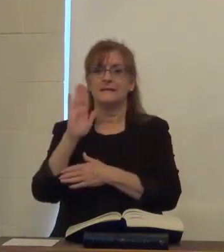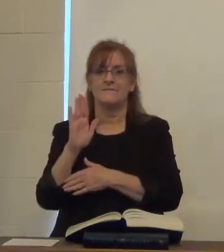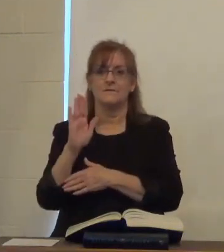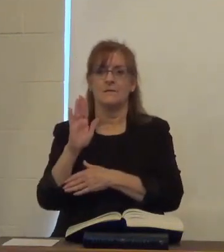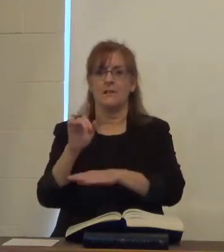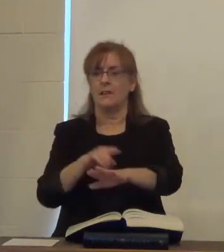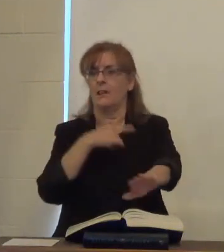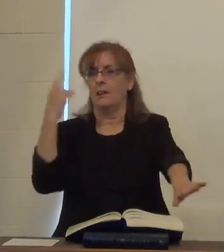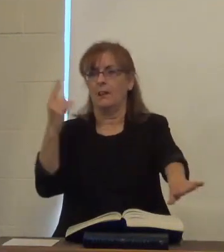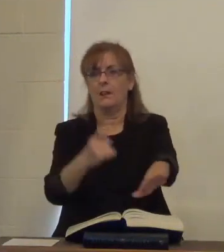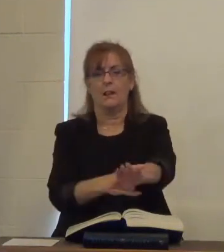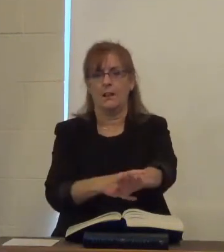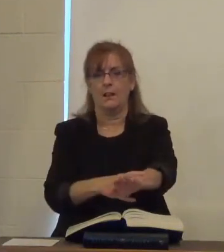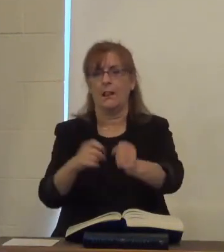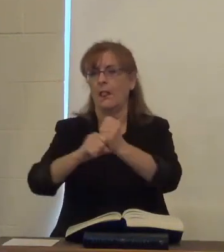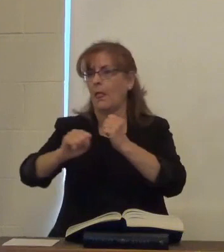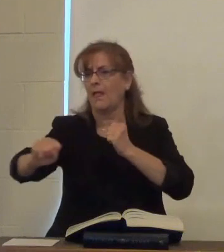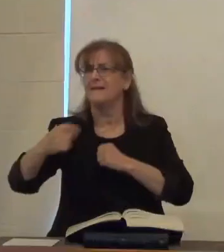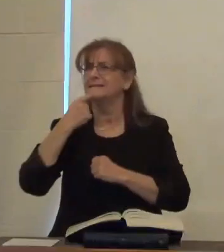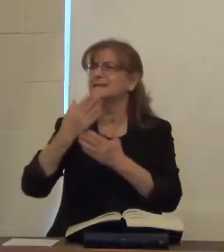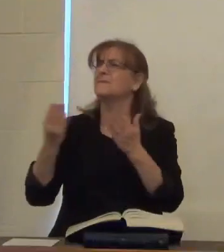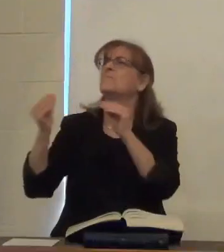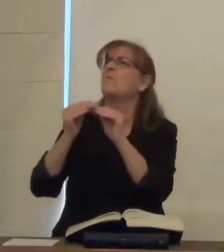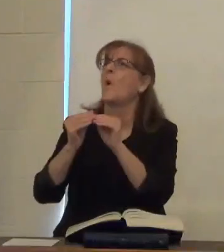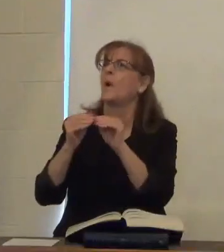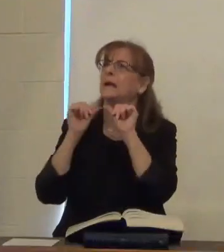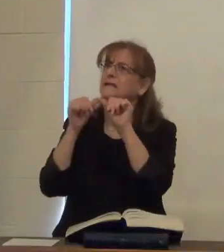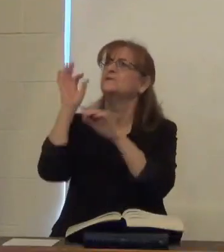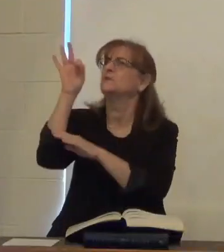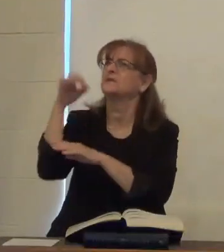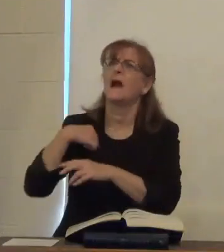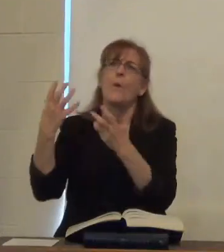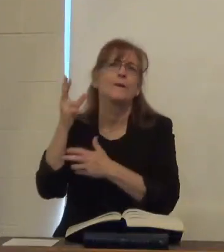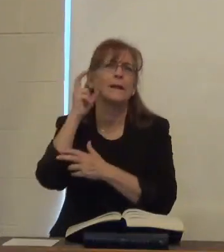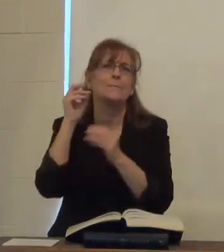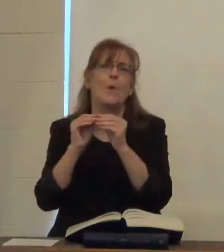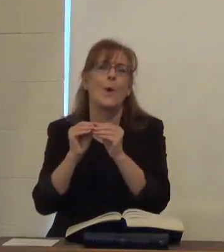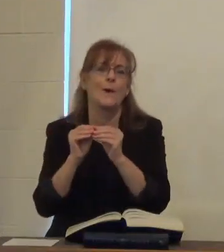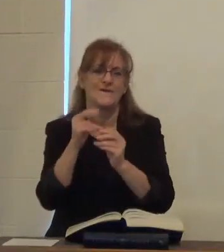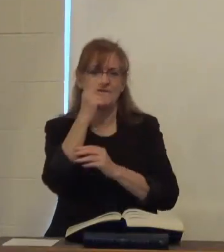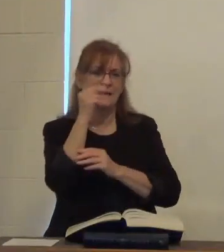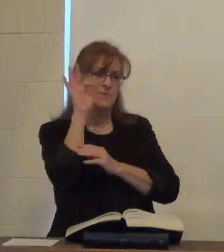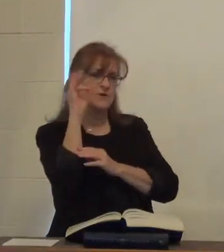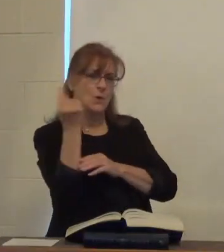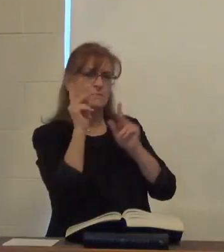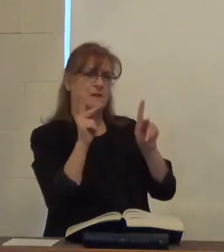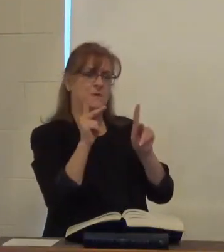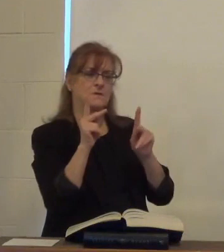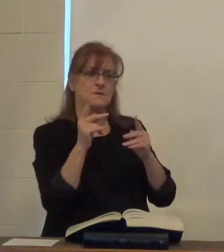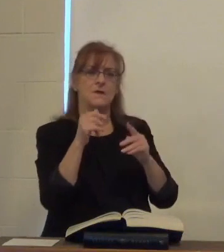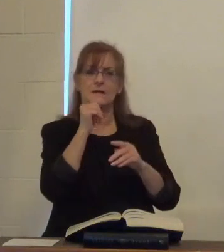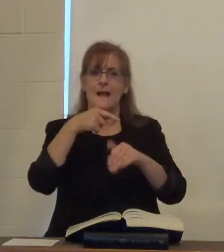it? Say, well, just say something more. Just continue preaching. It's funny that preachers are the only people I know that don't get paid